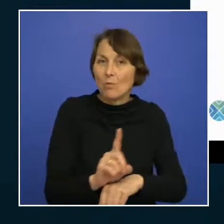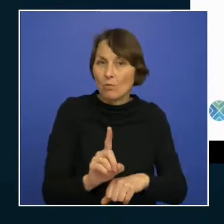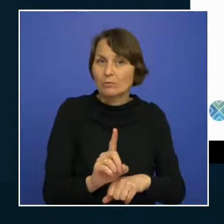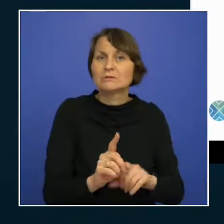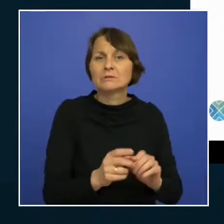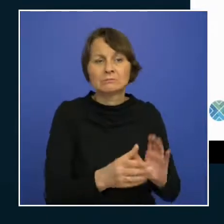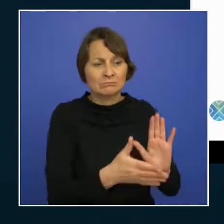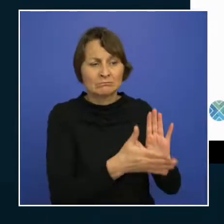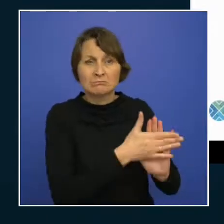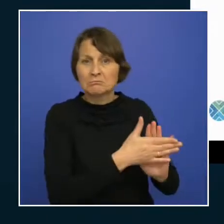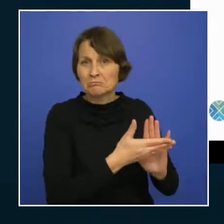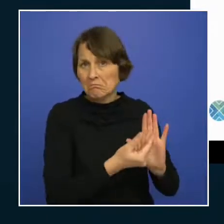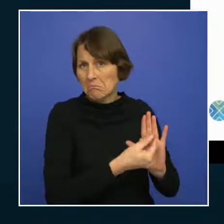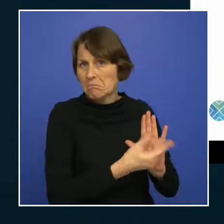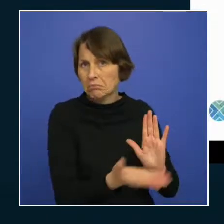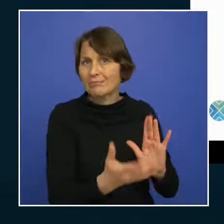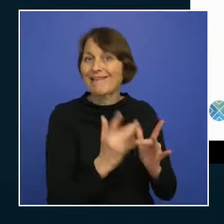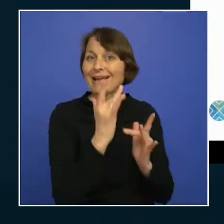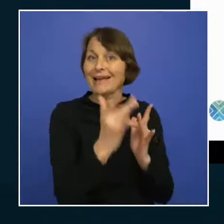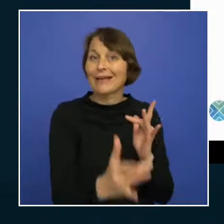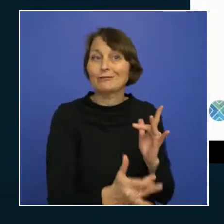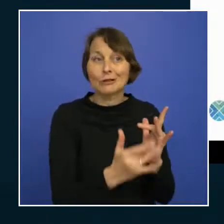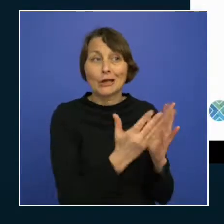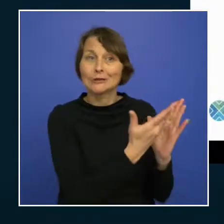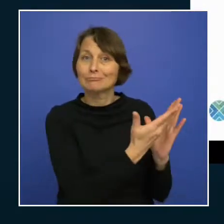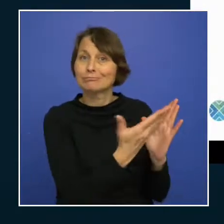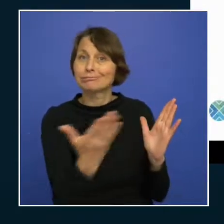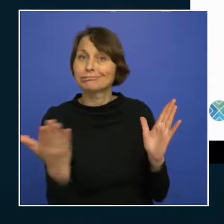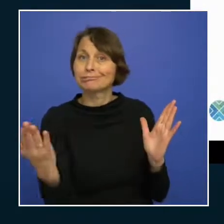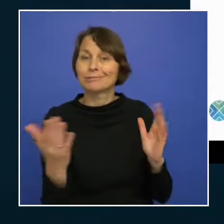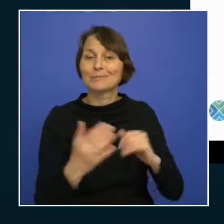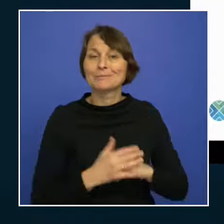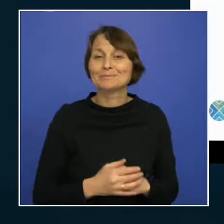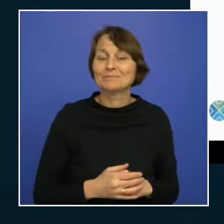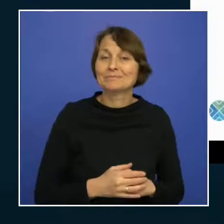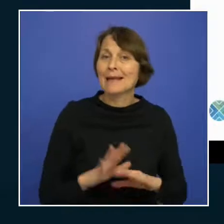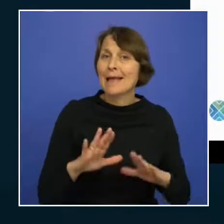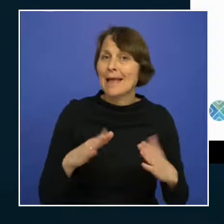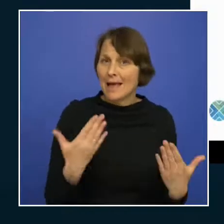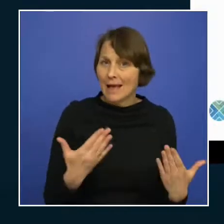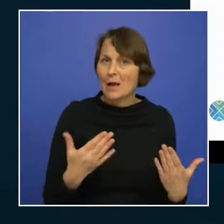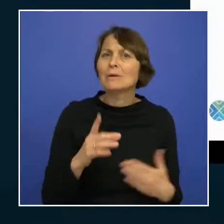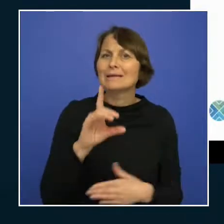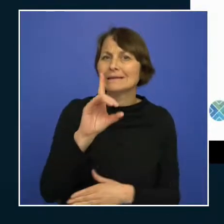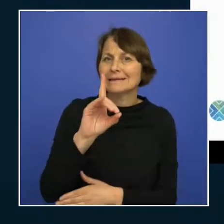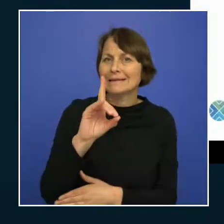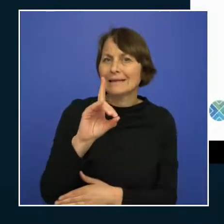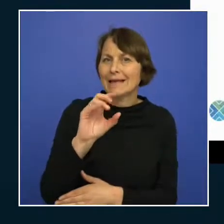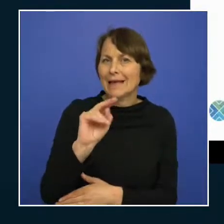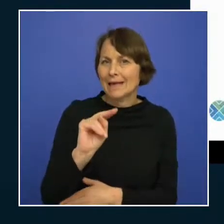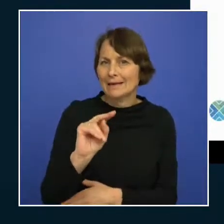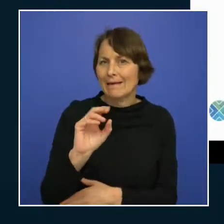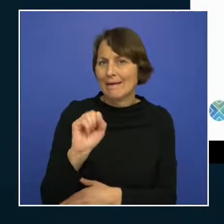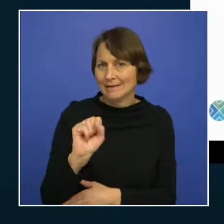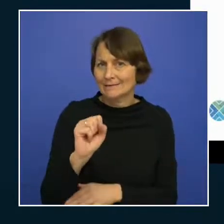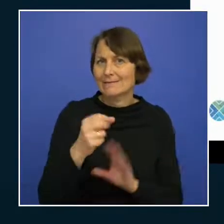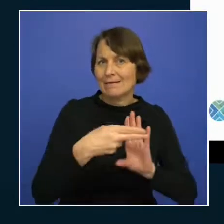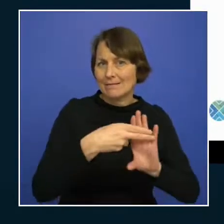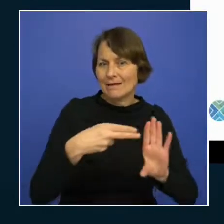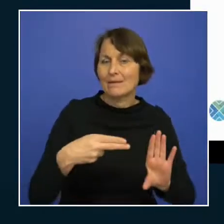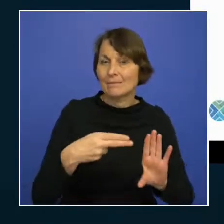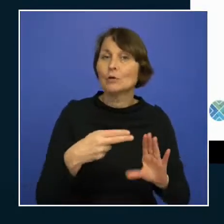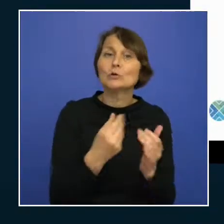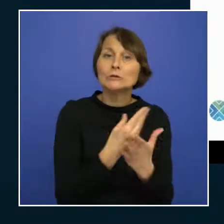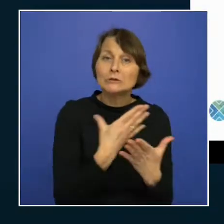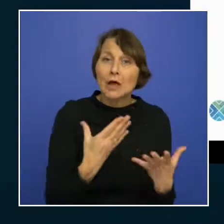the internet, and they are also accessible using a DNS name. So certain resources have to have